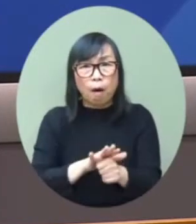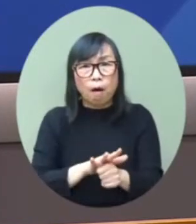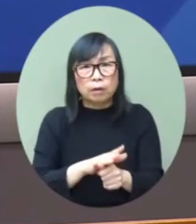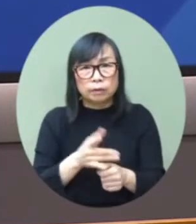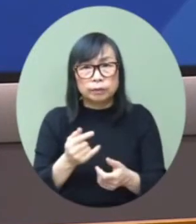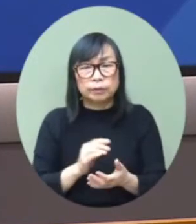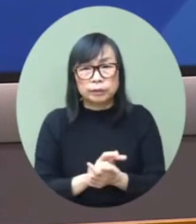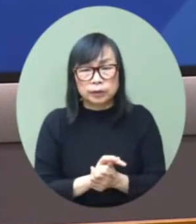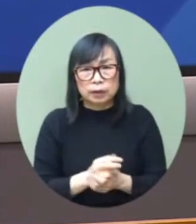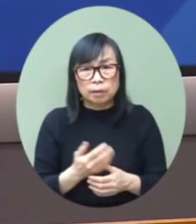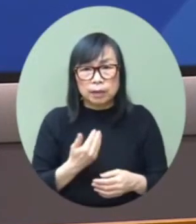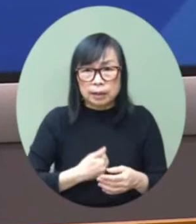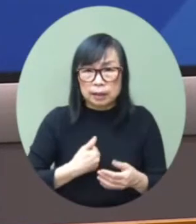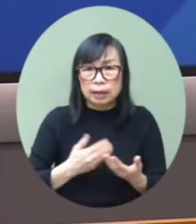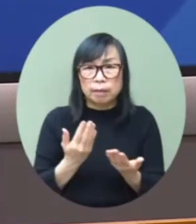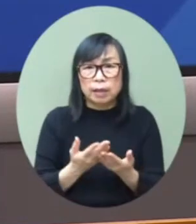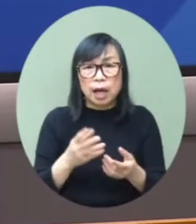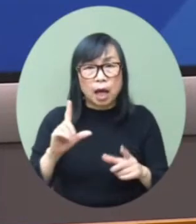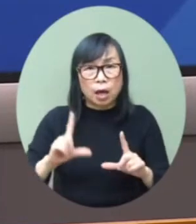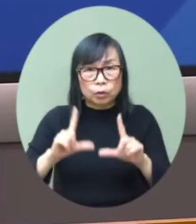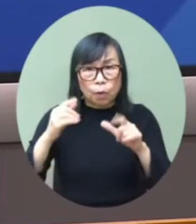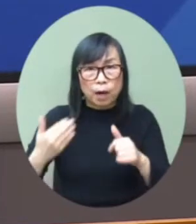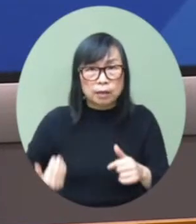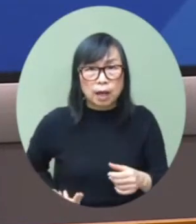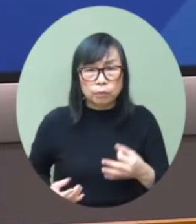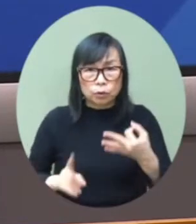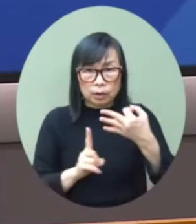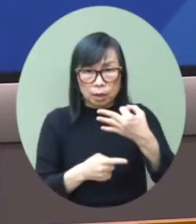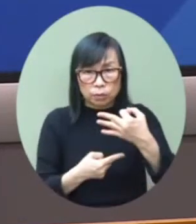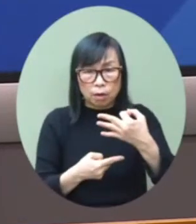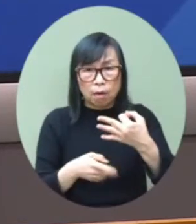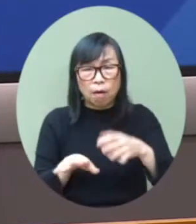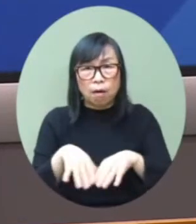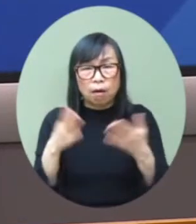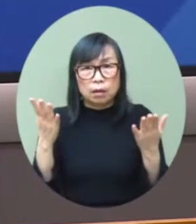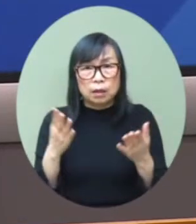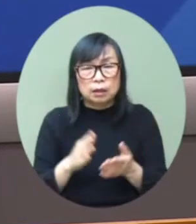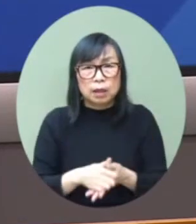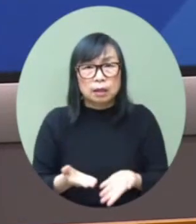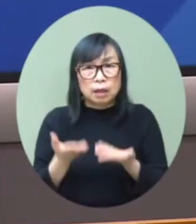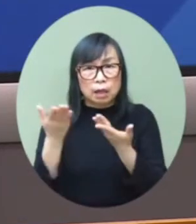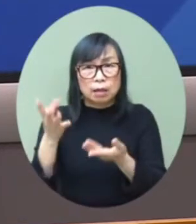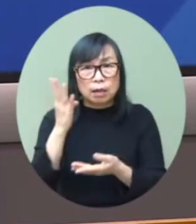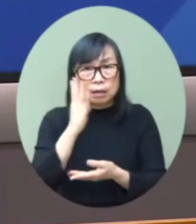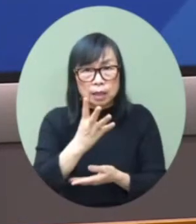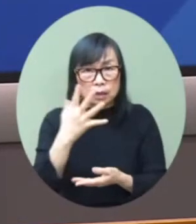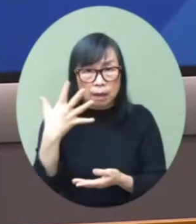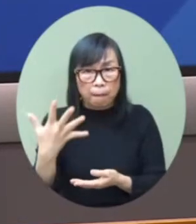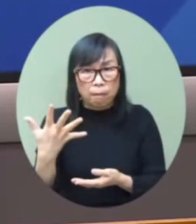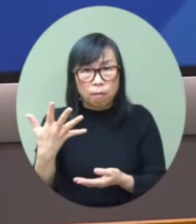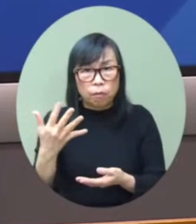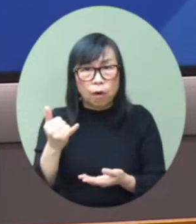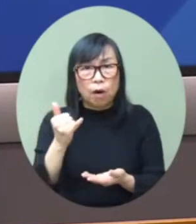private organizations and charity organizations, the Tonga Hospital, since the 1st of March,